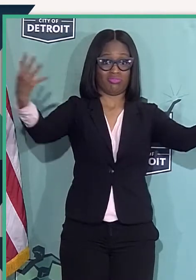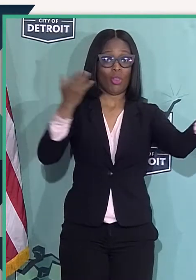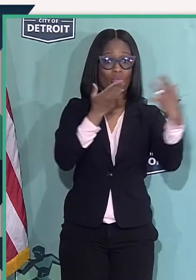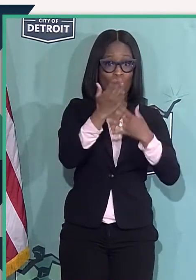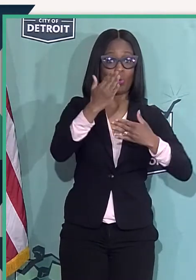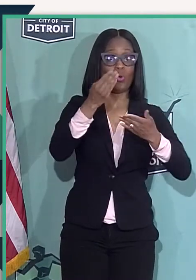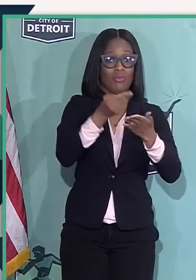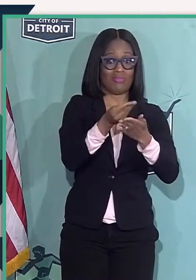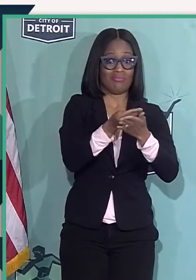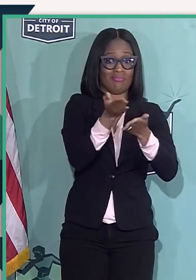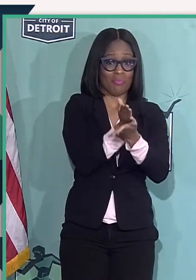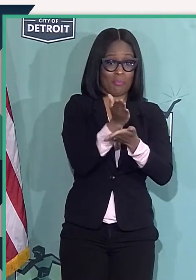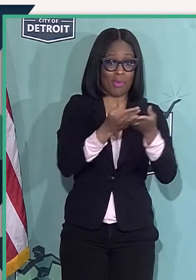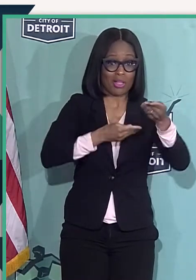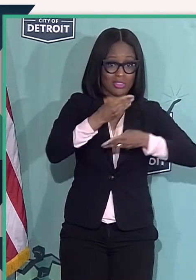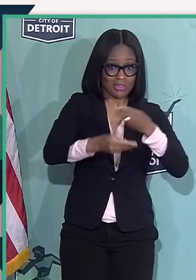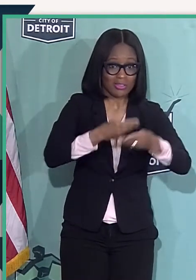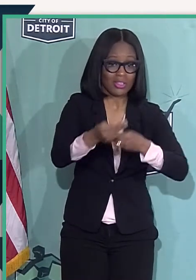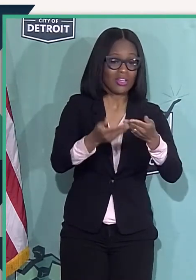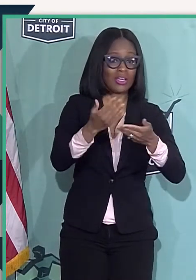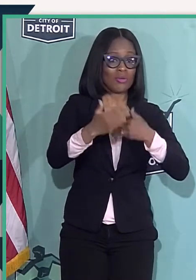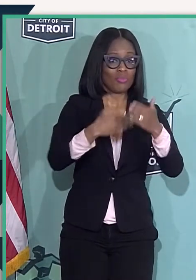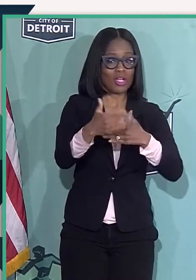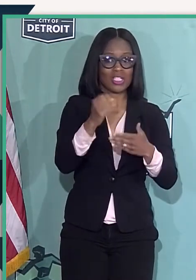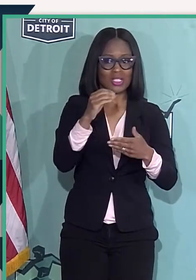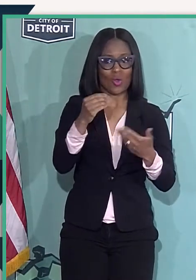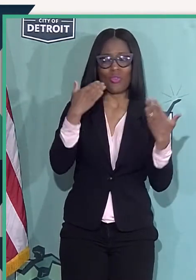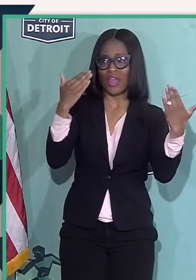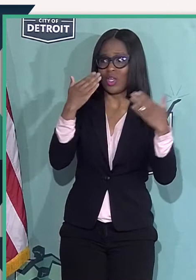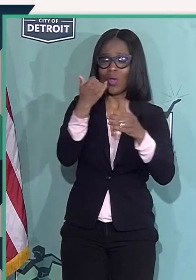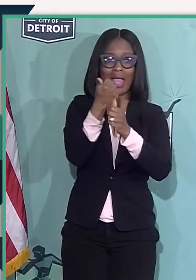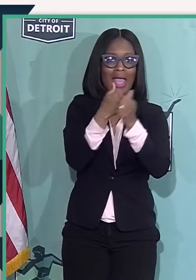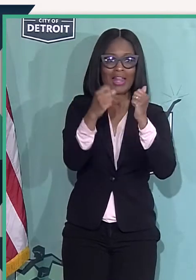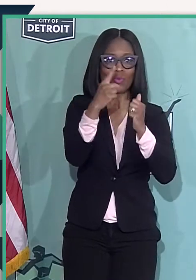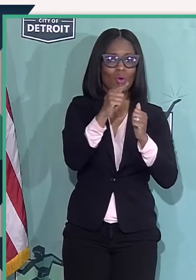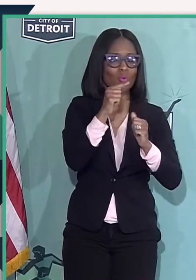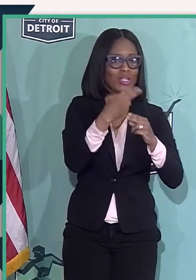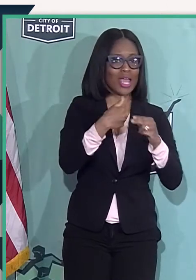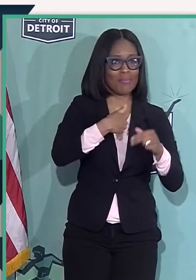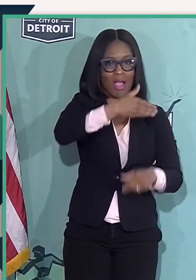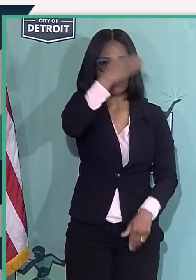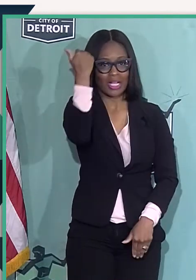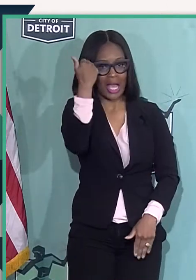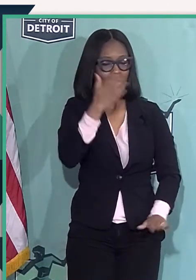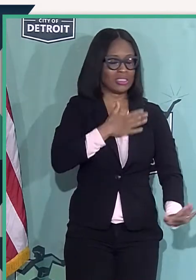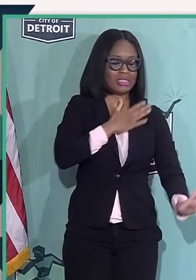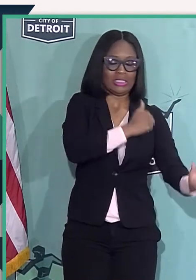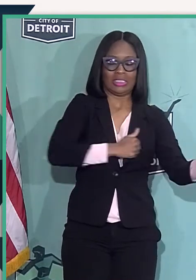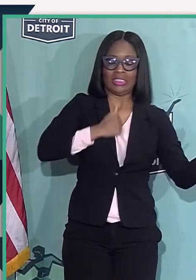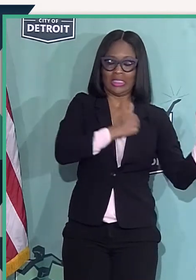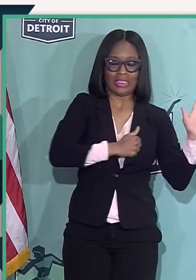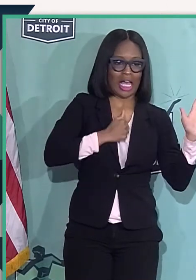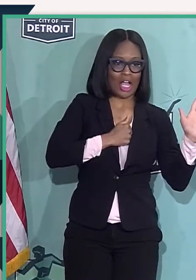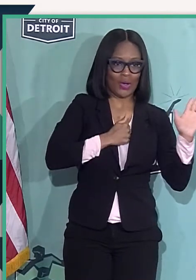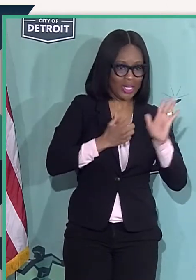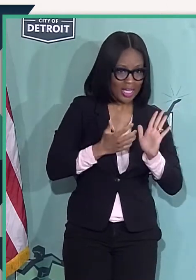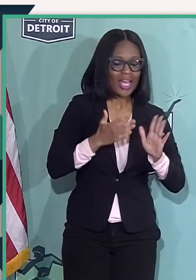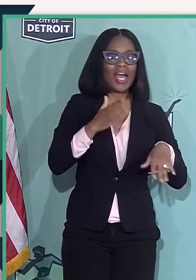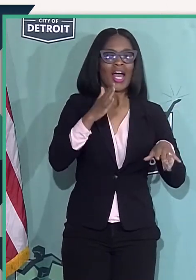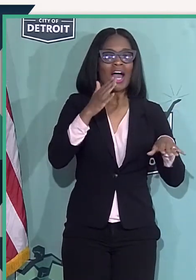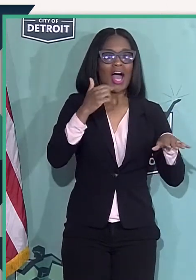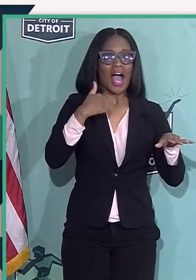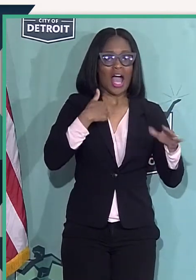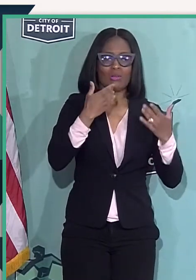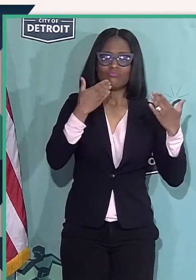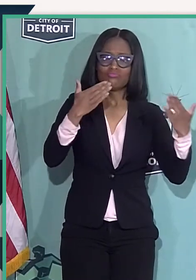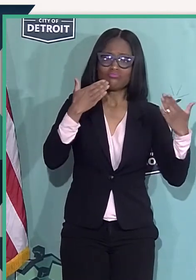And so I do want to thank all of those folks, and anybody whose name that I didn't call, please charge it to my head, not my heart, because I appreciate each